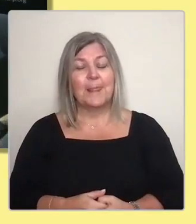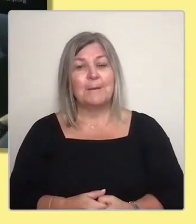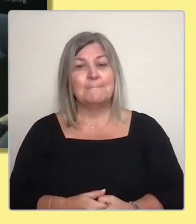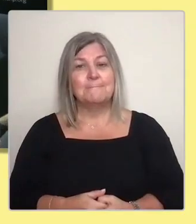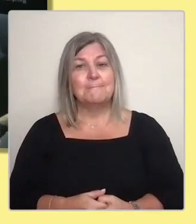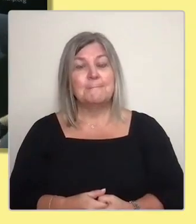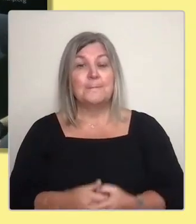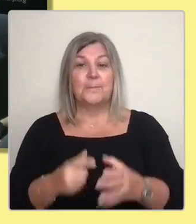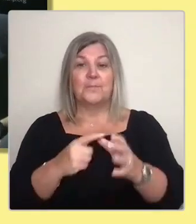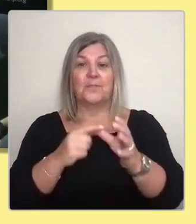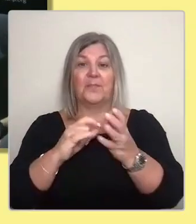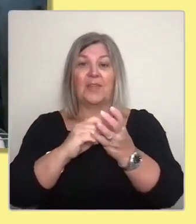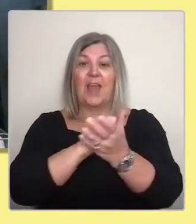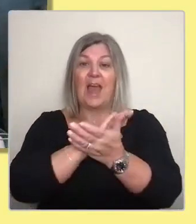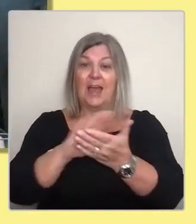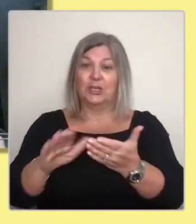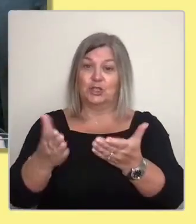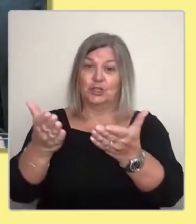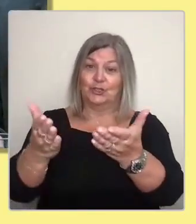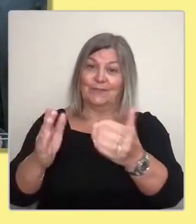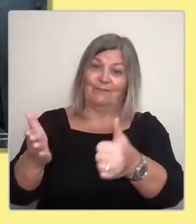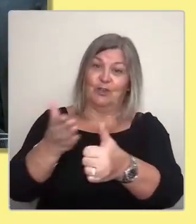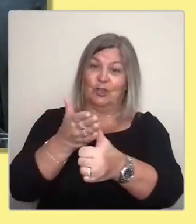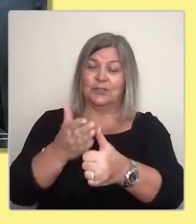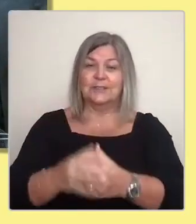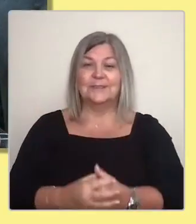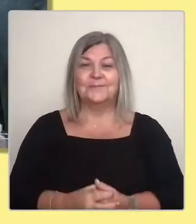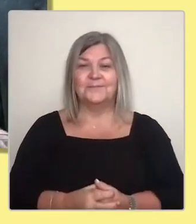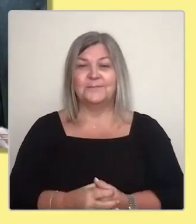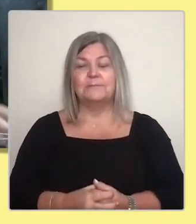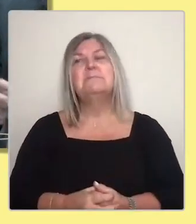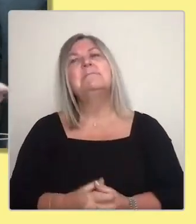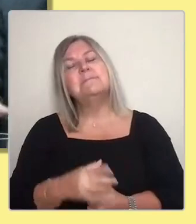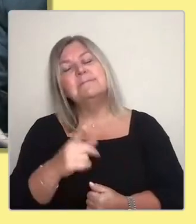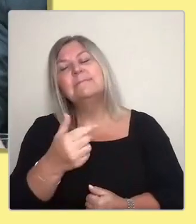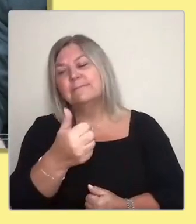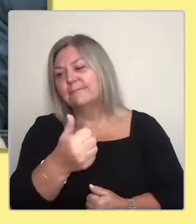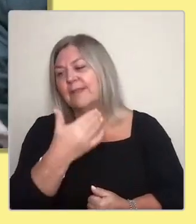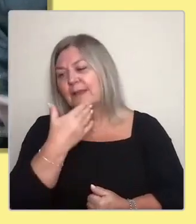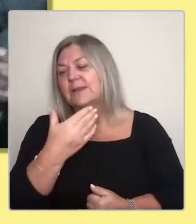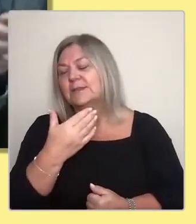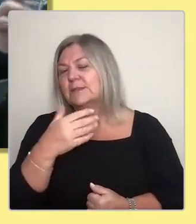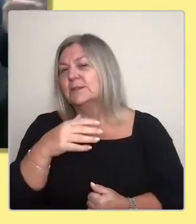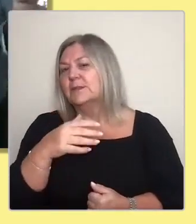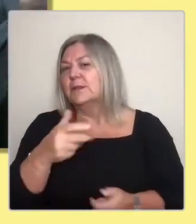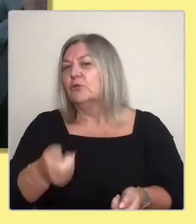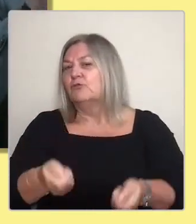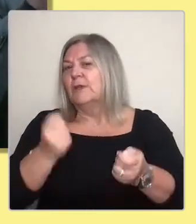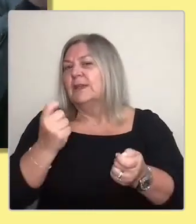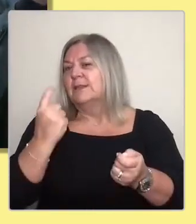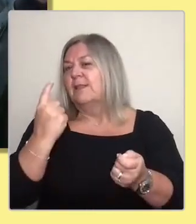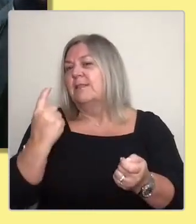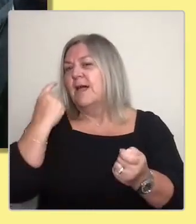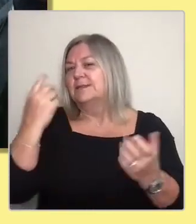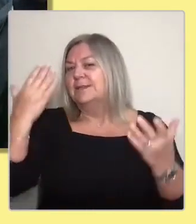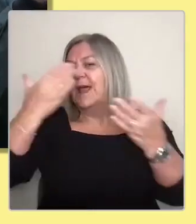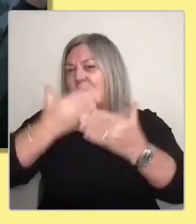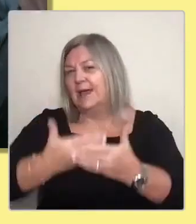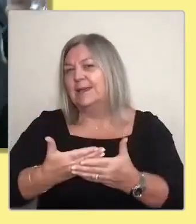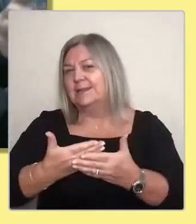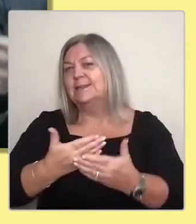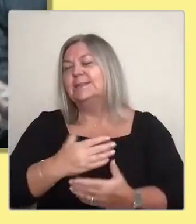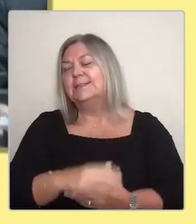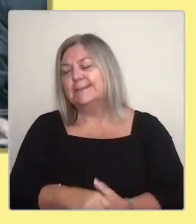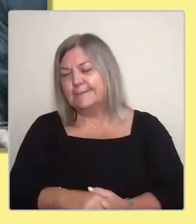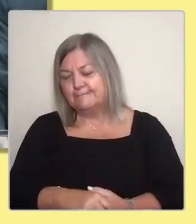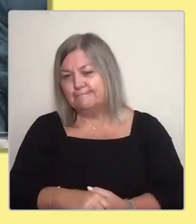Ash, go first. Yeah, so this came up last night as well, so apologies if people have been listening to the answer, because I'm just going to